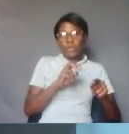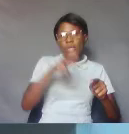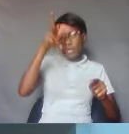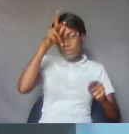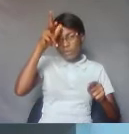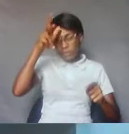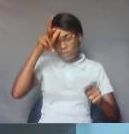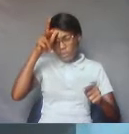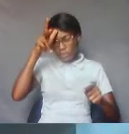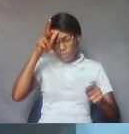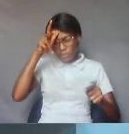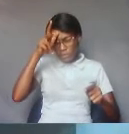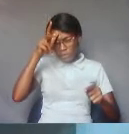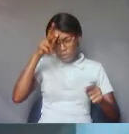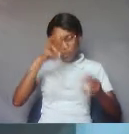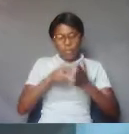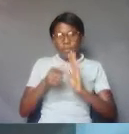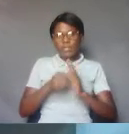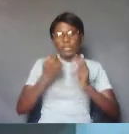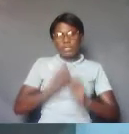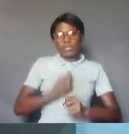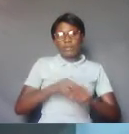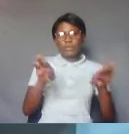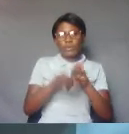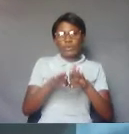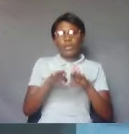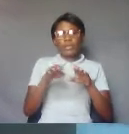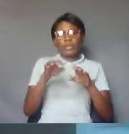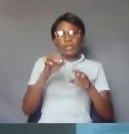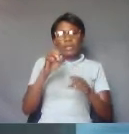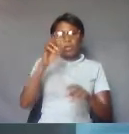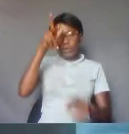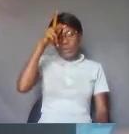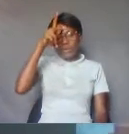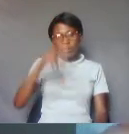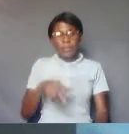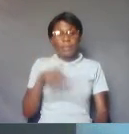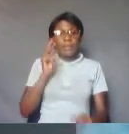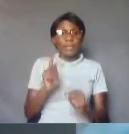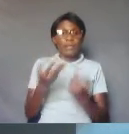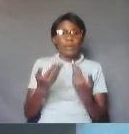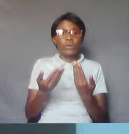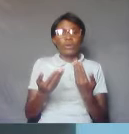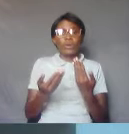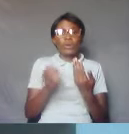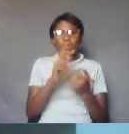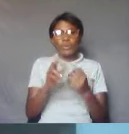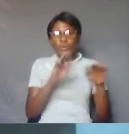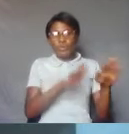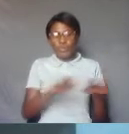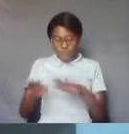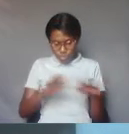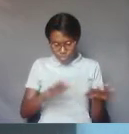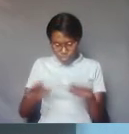the omnipotent, self-sufficient God, but neither is it pitiful or a suffering servant. She said